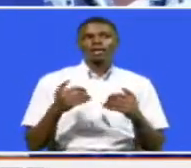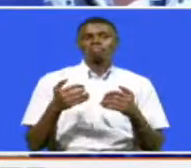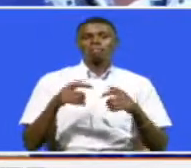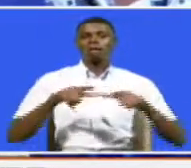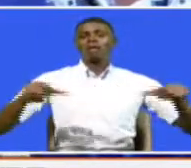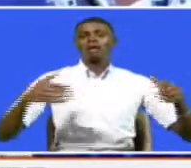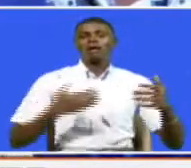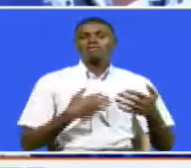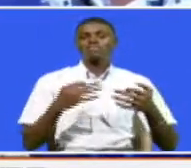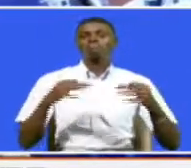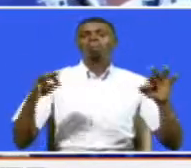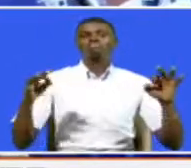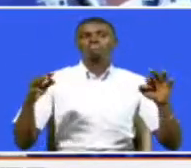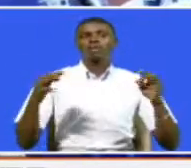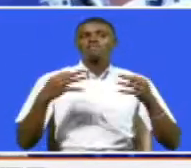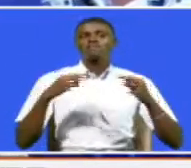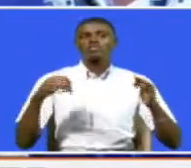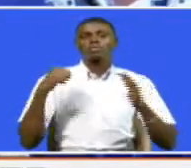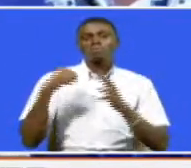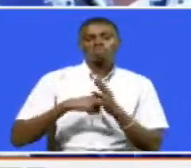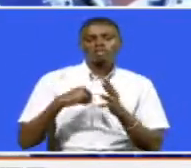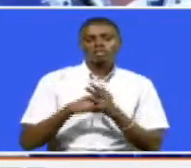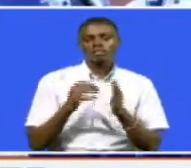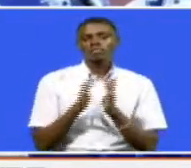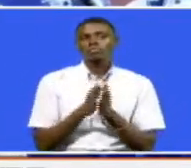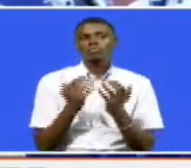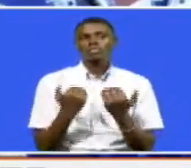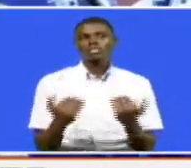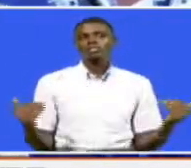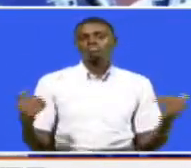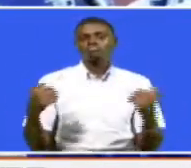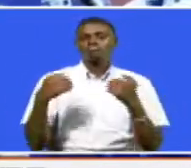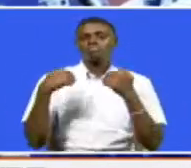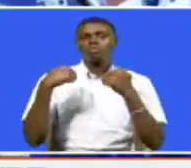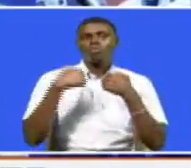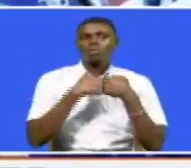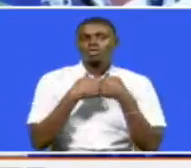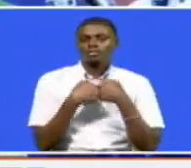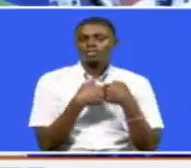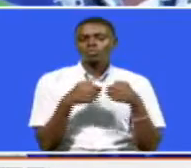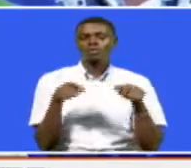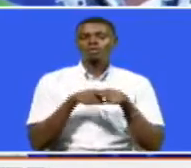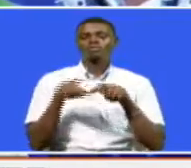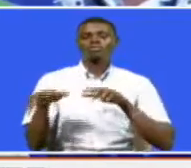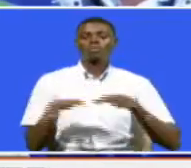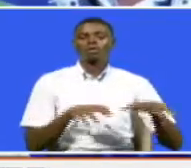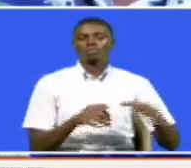idle, when the freedom fighters and their children are struggling and suffering.